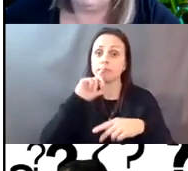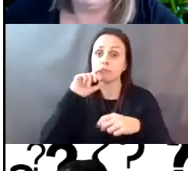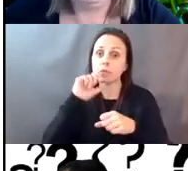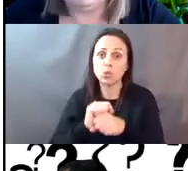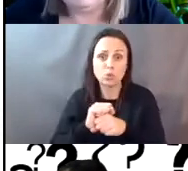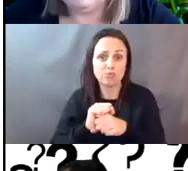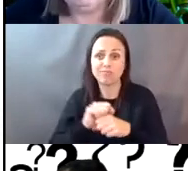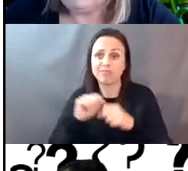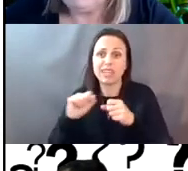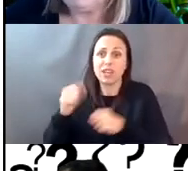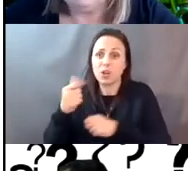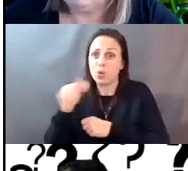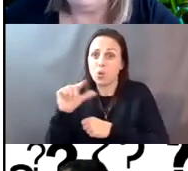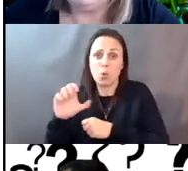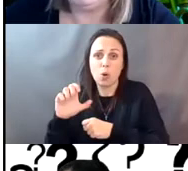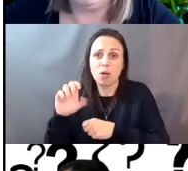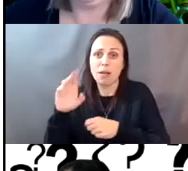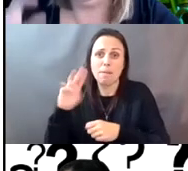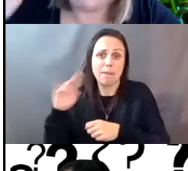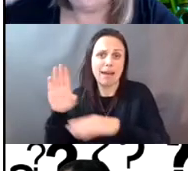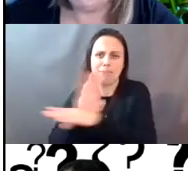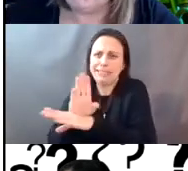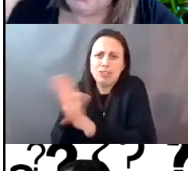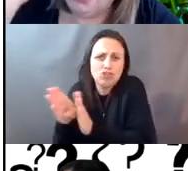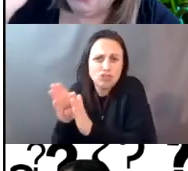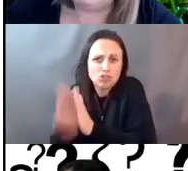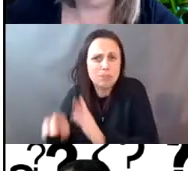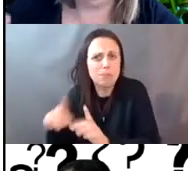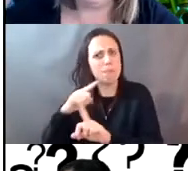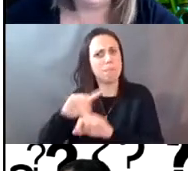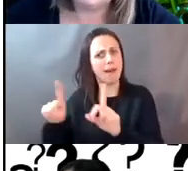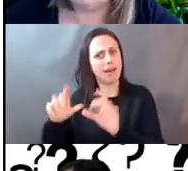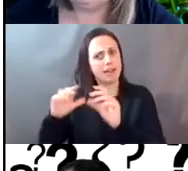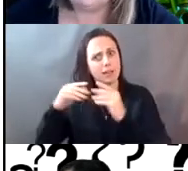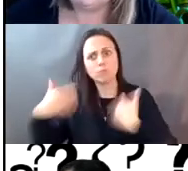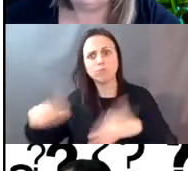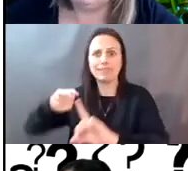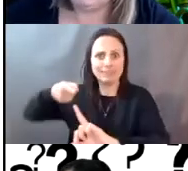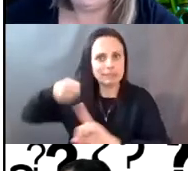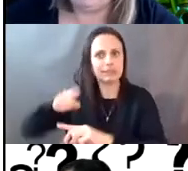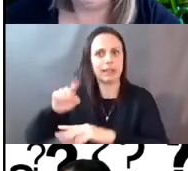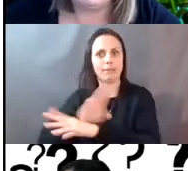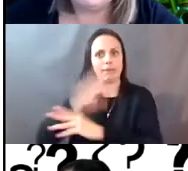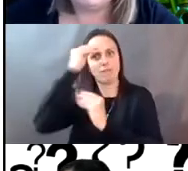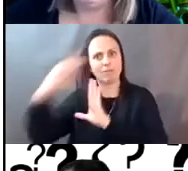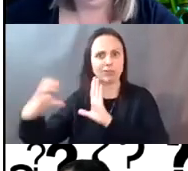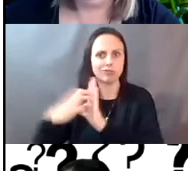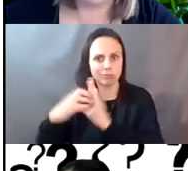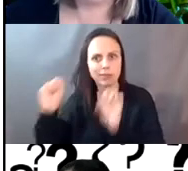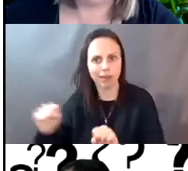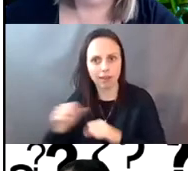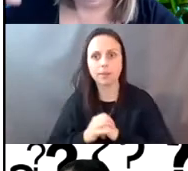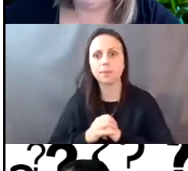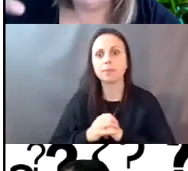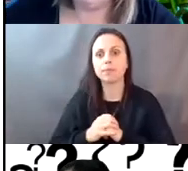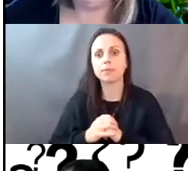is the Google My Business piece. It's a way just to get very specific business information. Obviously,